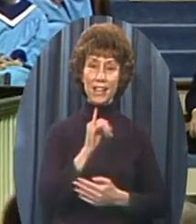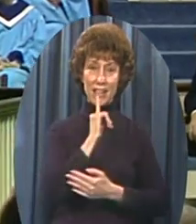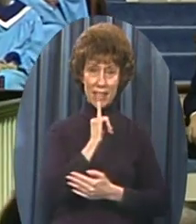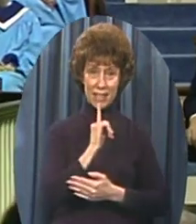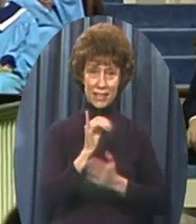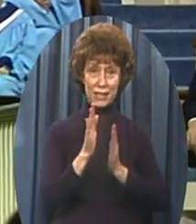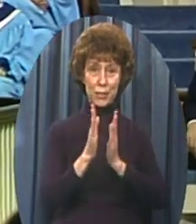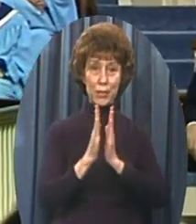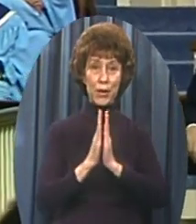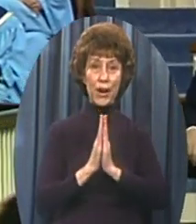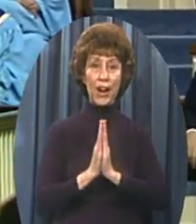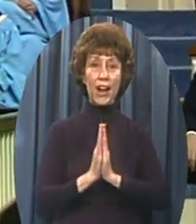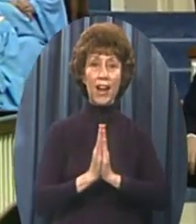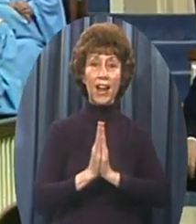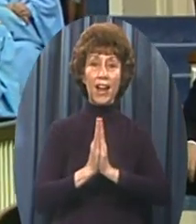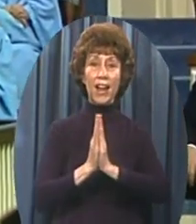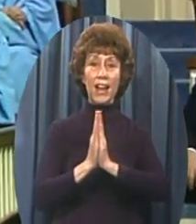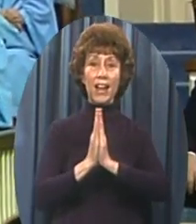someone is